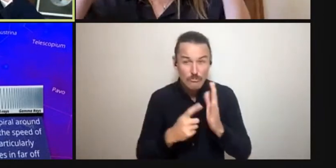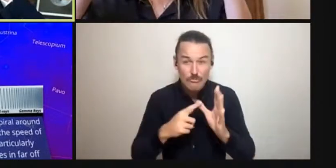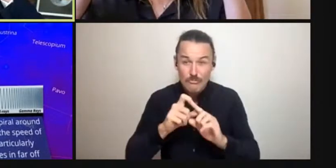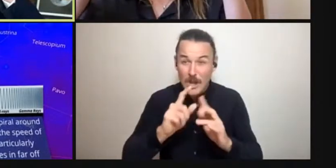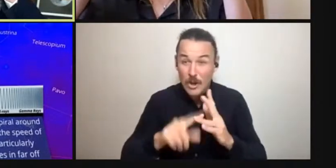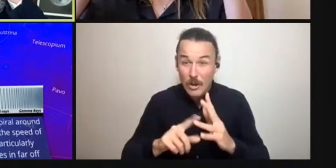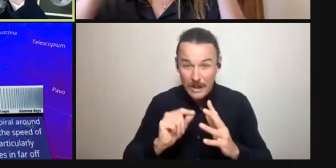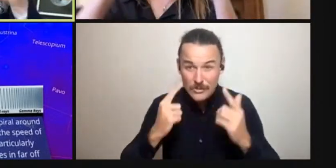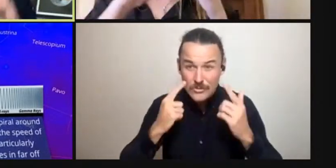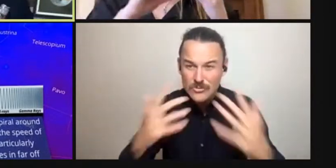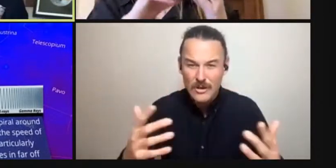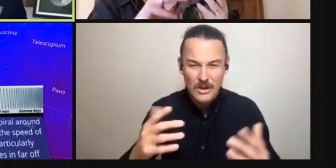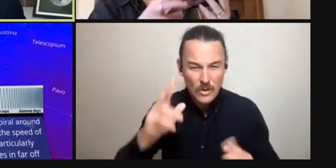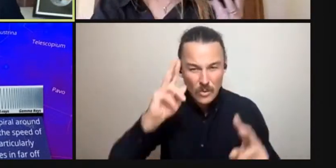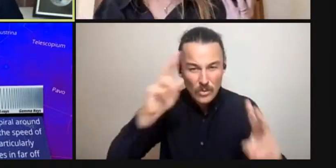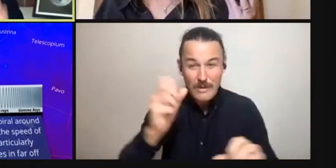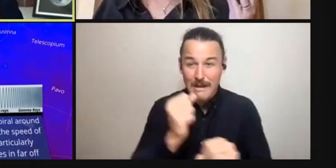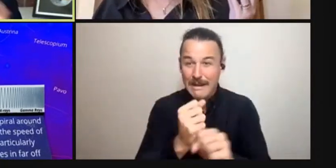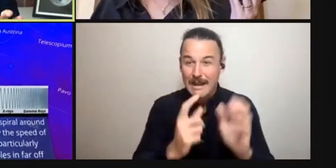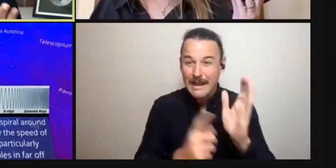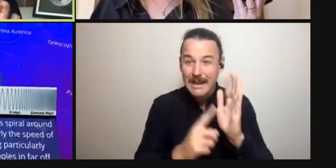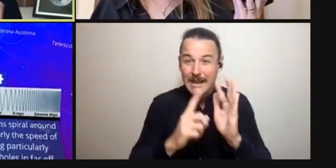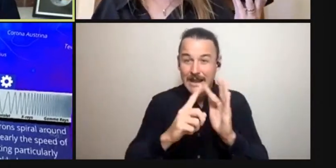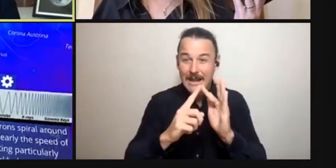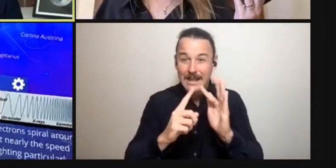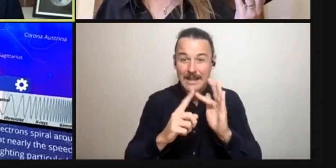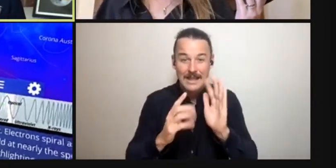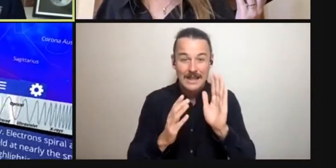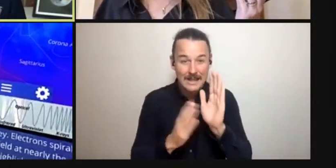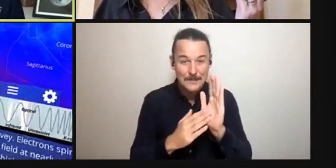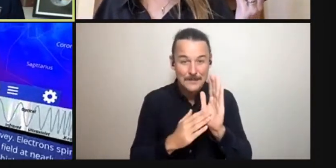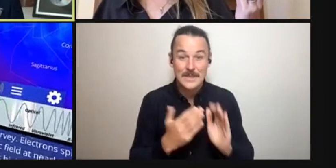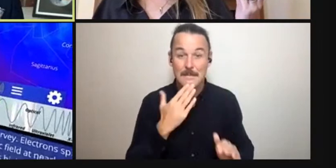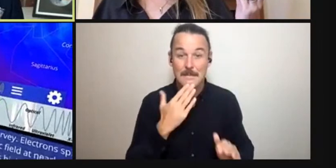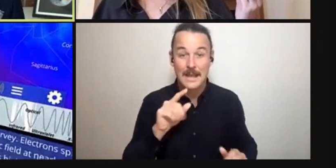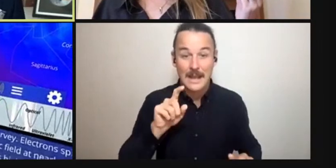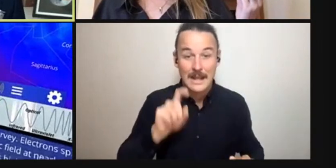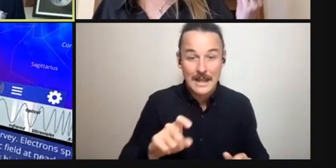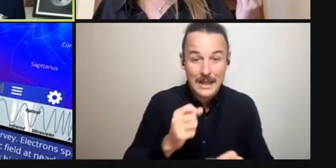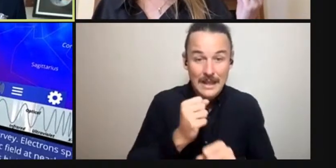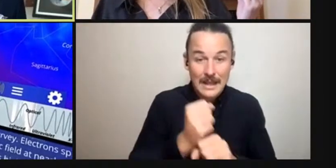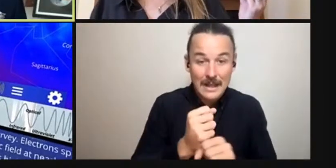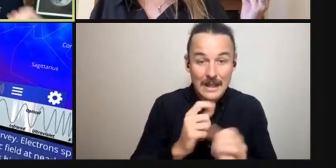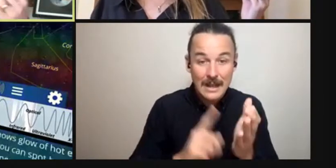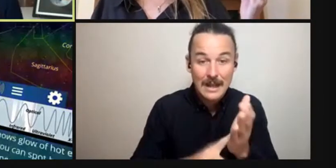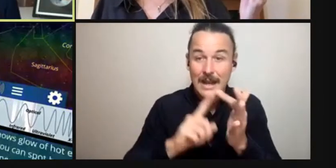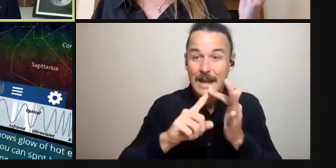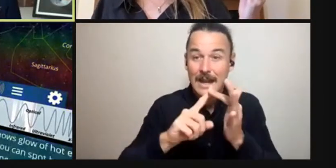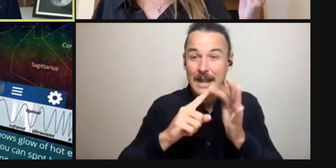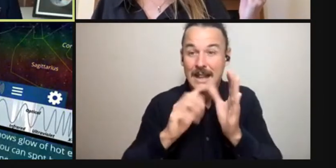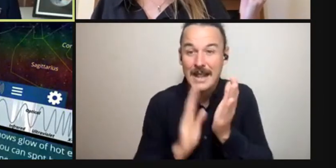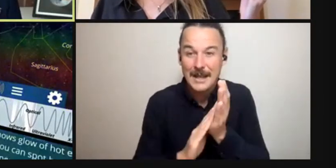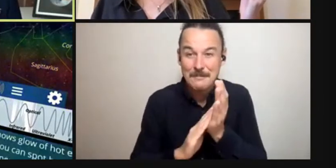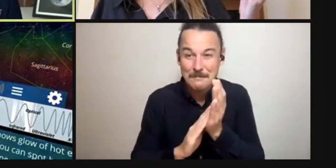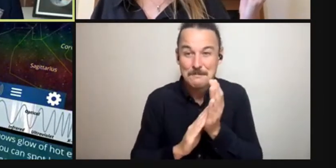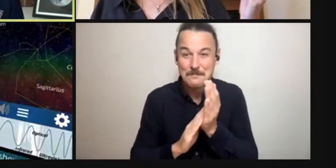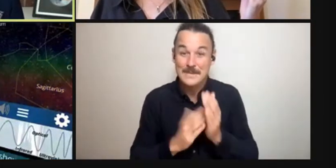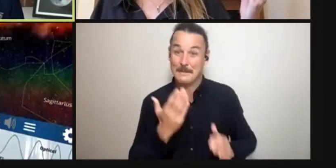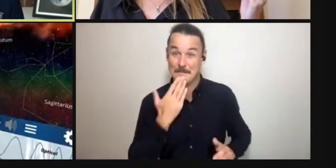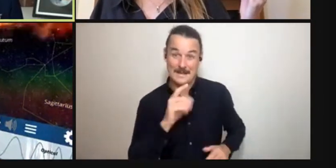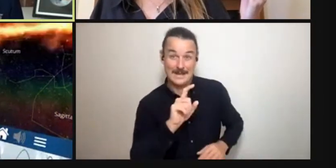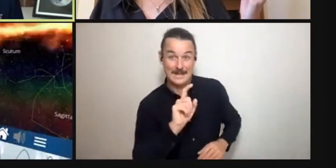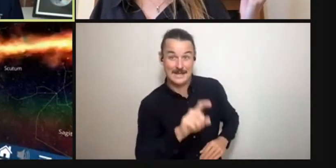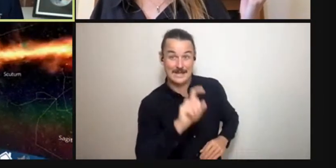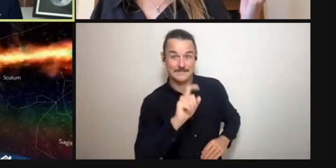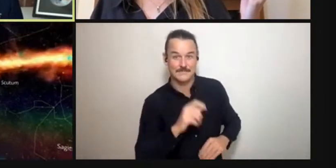Is it the gleam? Oh, it is. If you could just click gleam, we don't have time for this, but I love it so much. This is a beautiful image